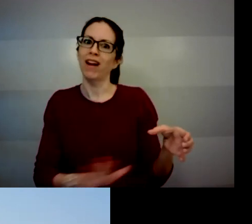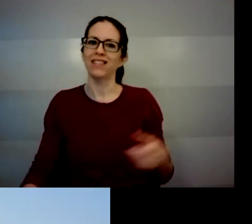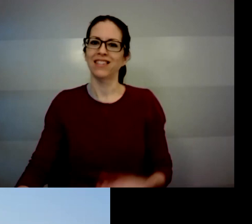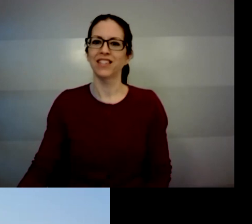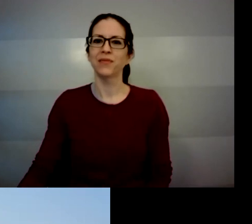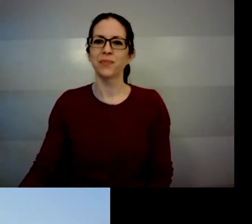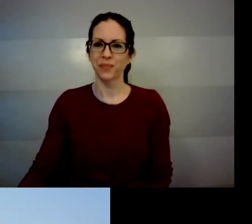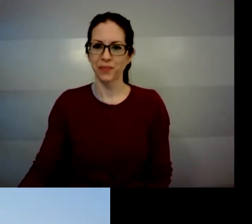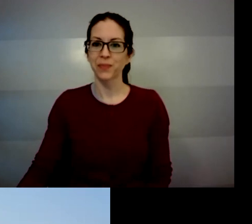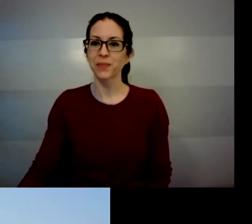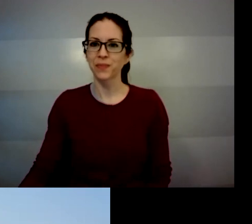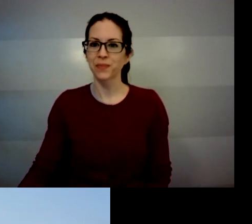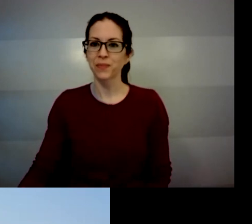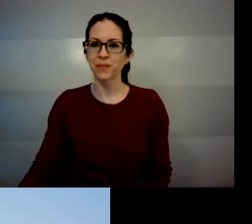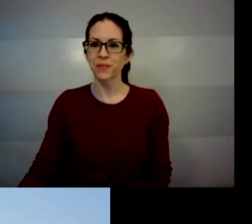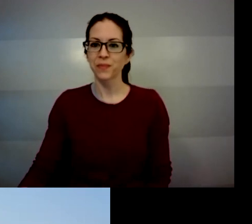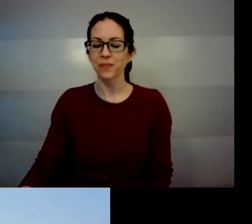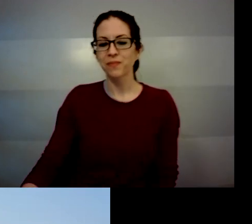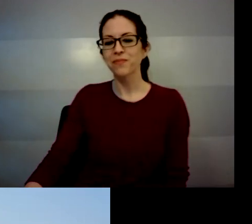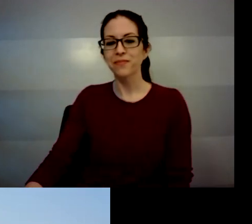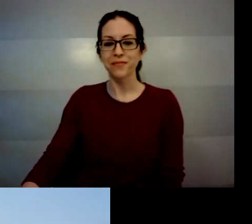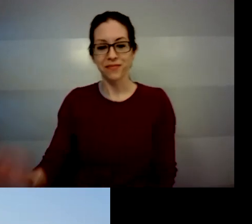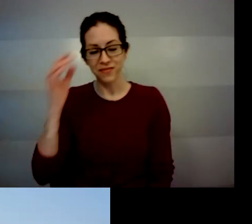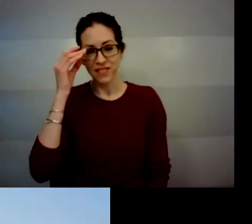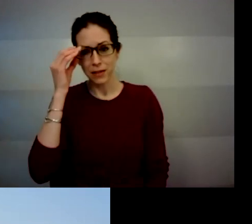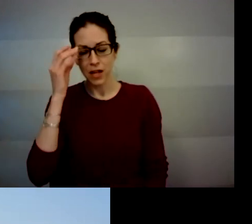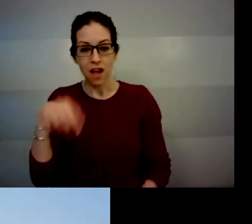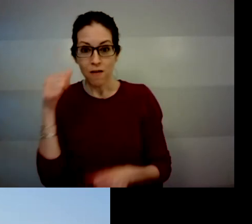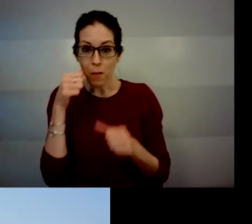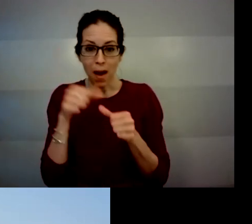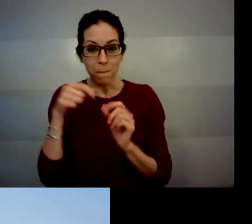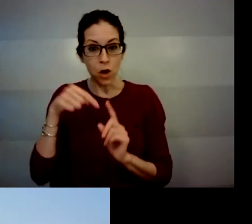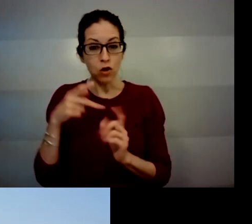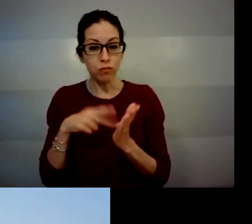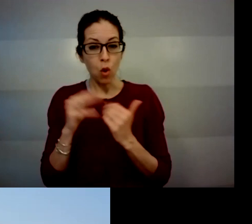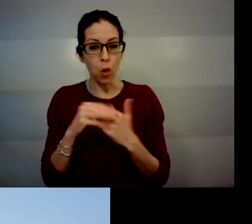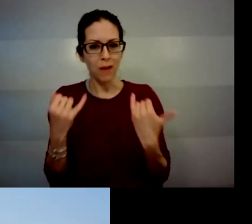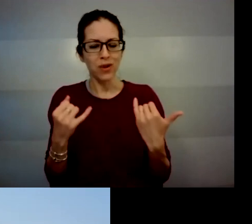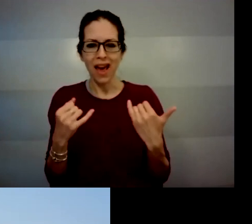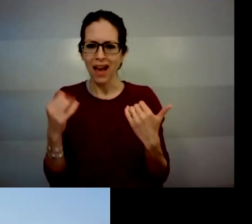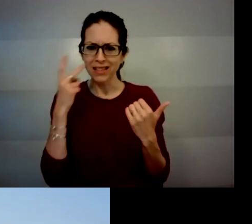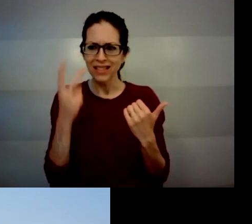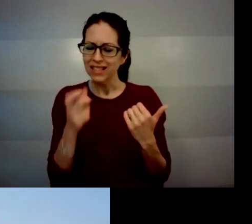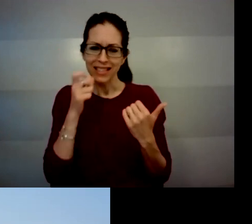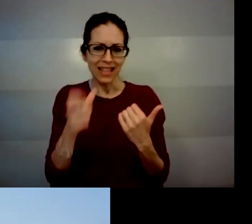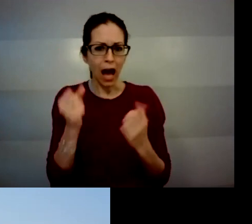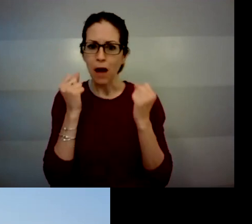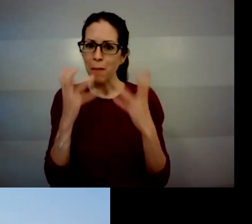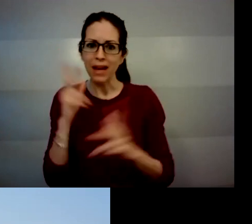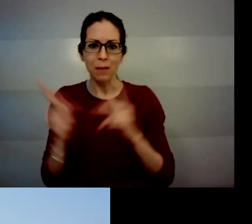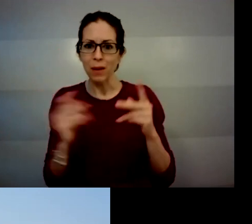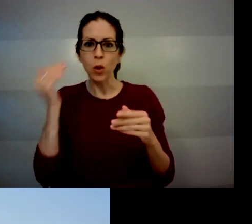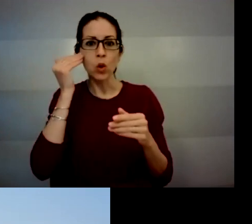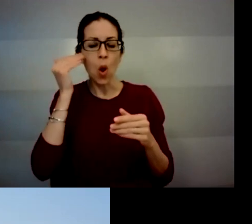All right. So again, at the beginning of this program, we saw that not a lot of people knew that bird populations